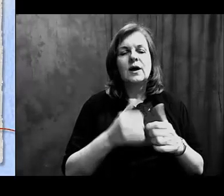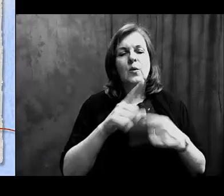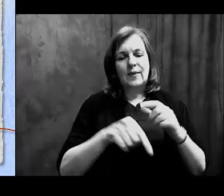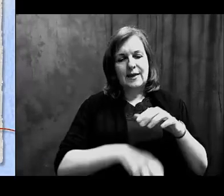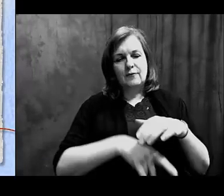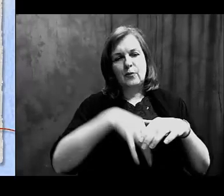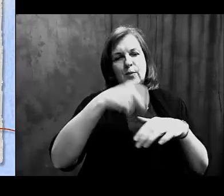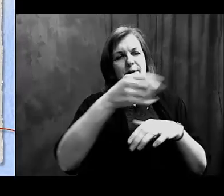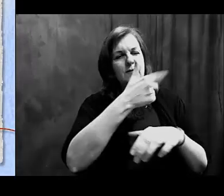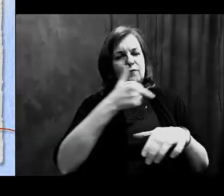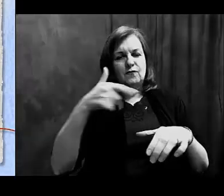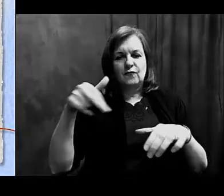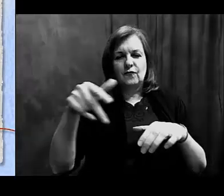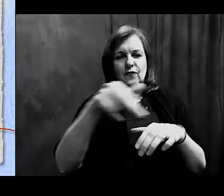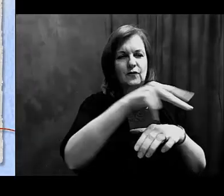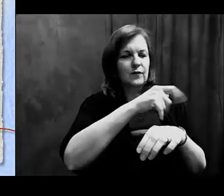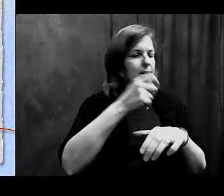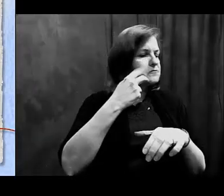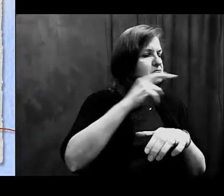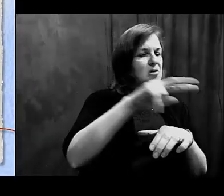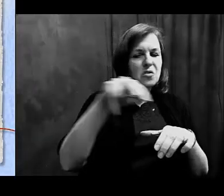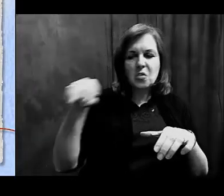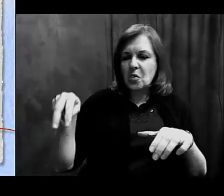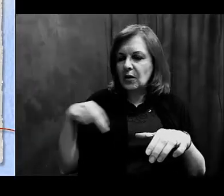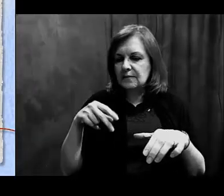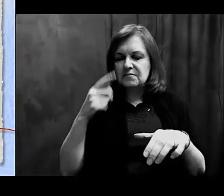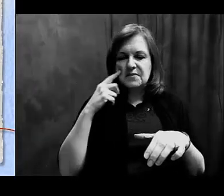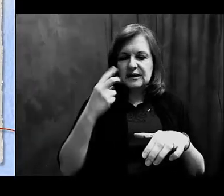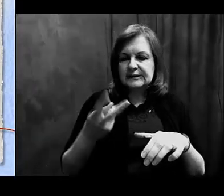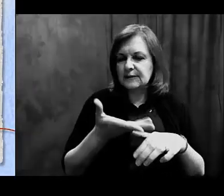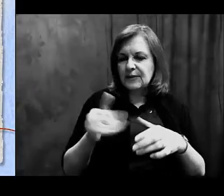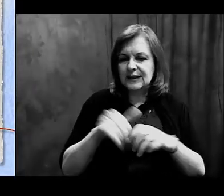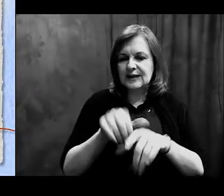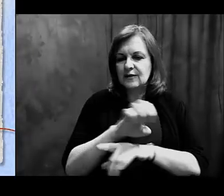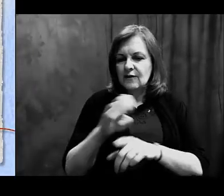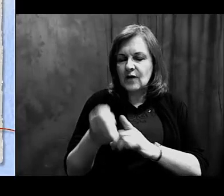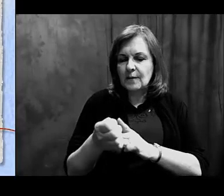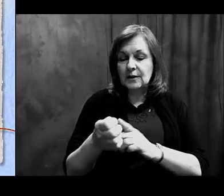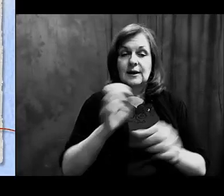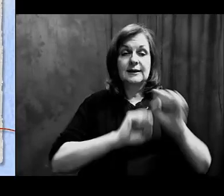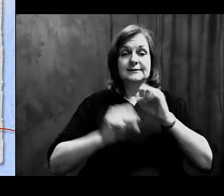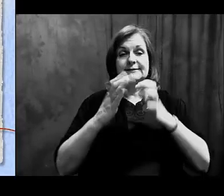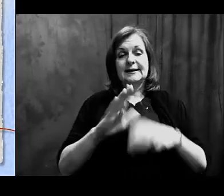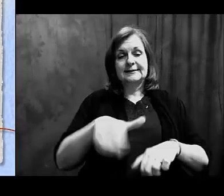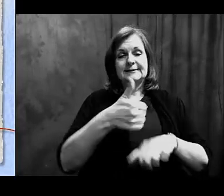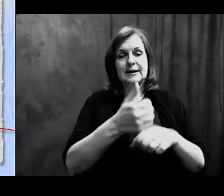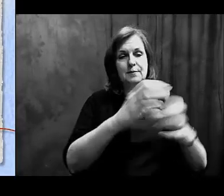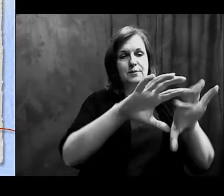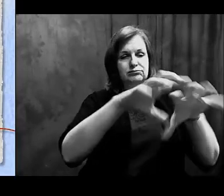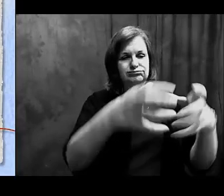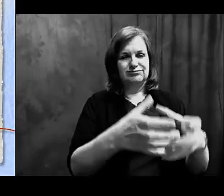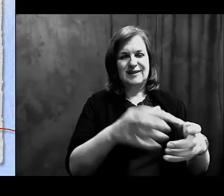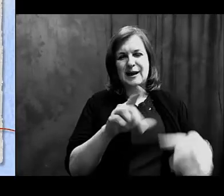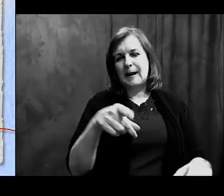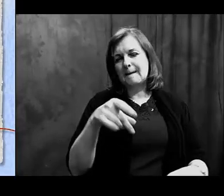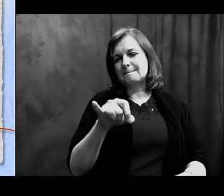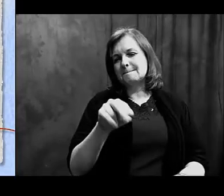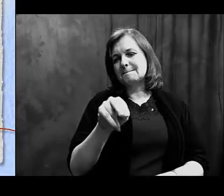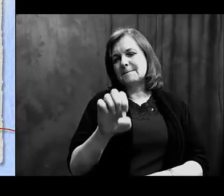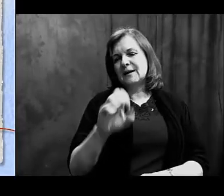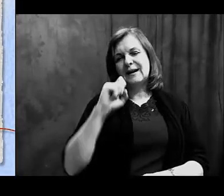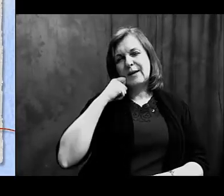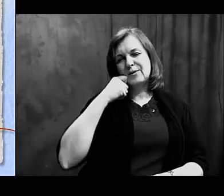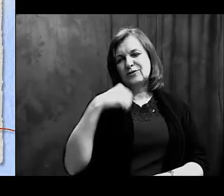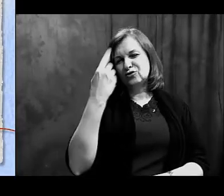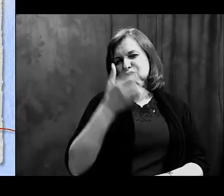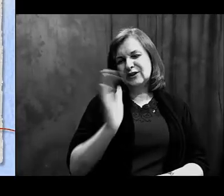oriented themselves to that particular landscape, to something in the environment. Scientists set up these kind of pineapple-looking